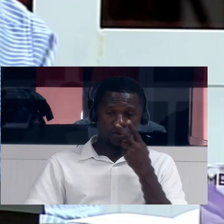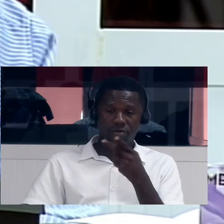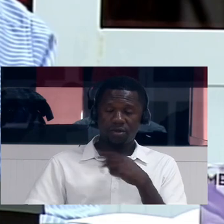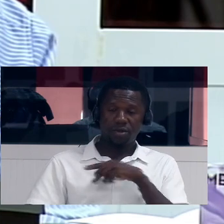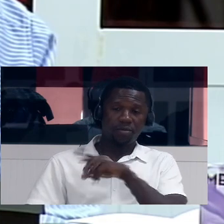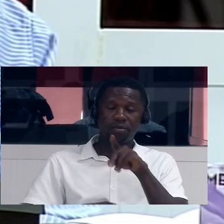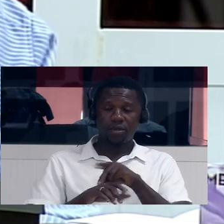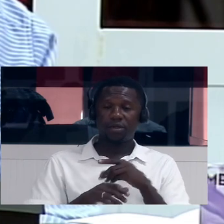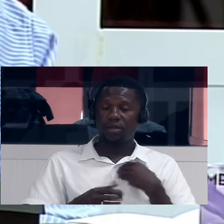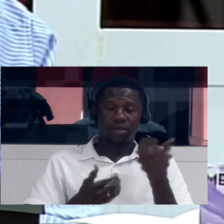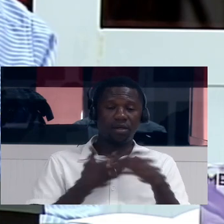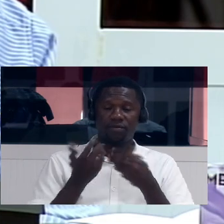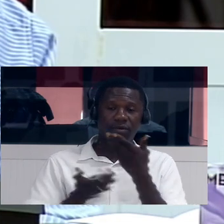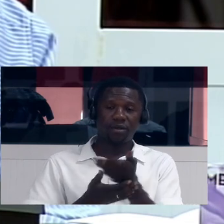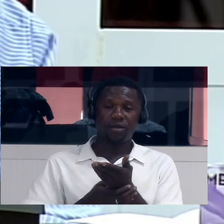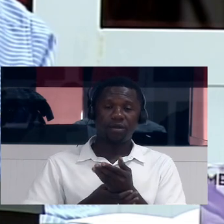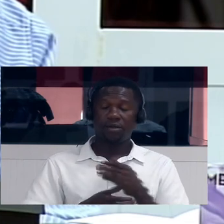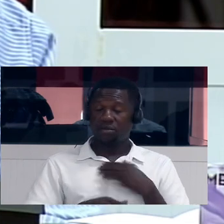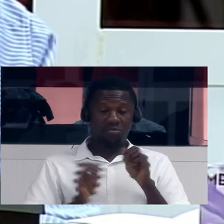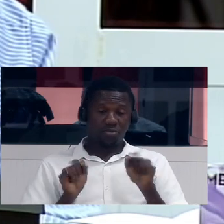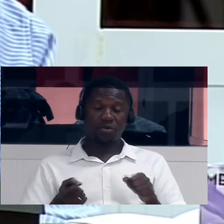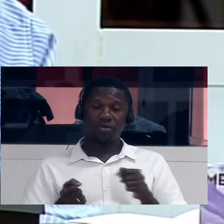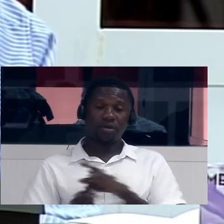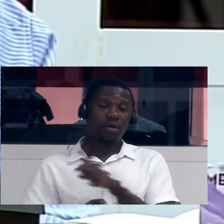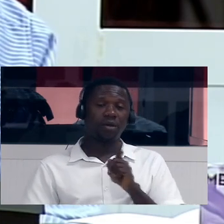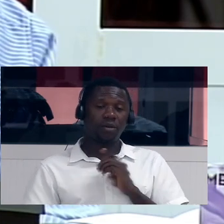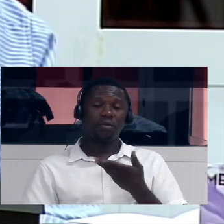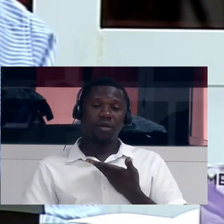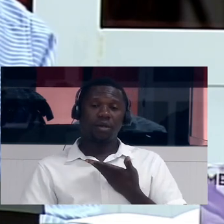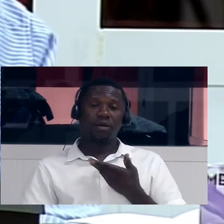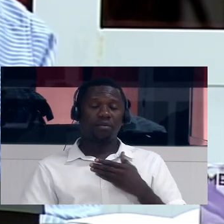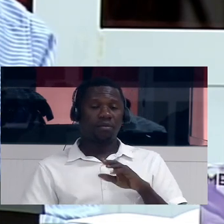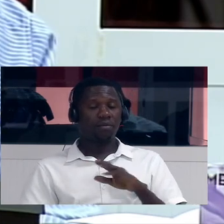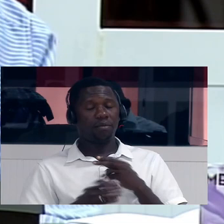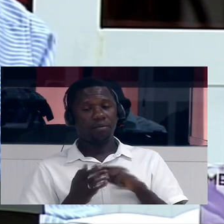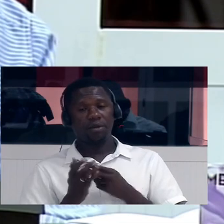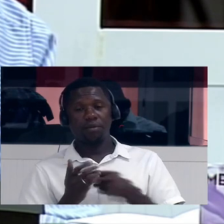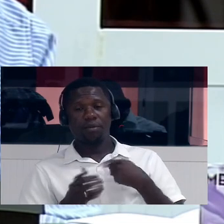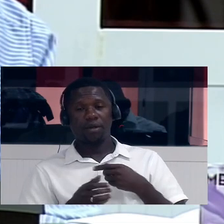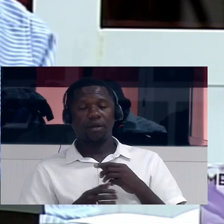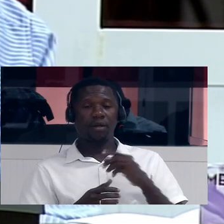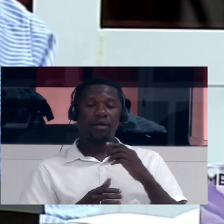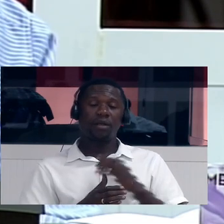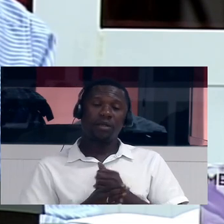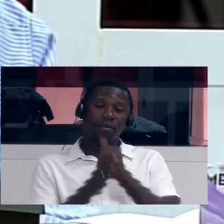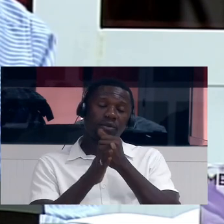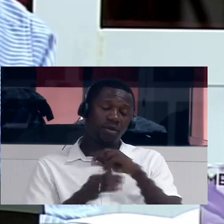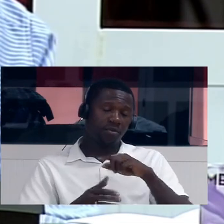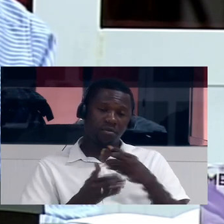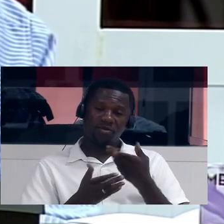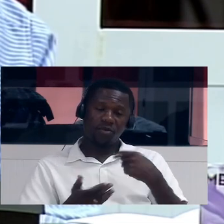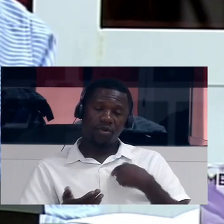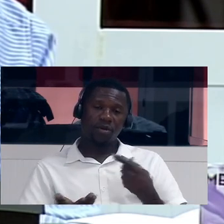was. So it is quite possible that they may have meant my deputy instead of me, because what you